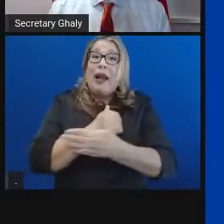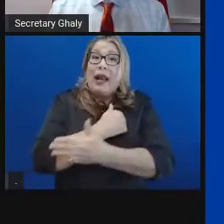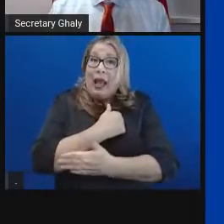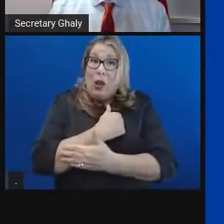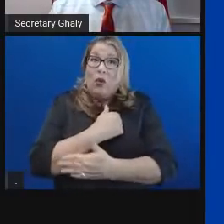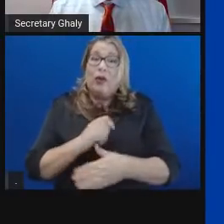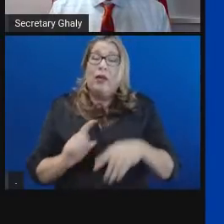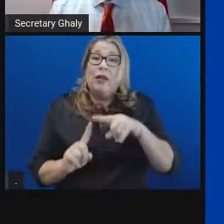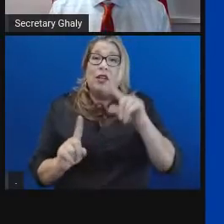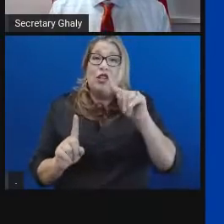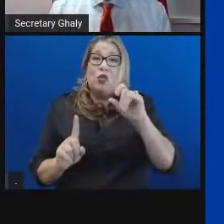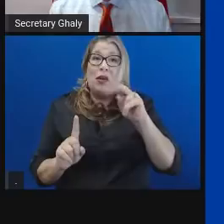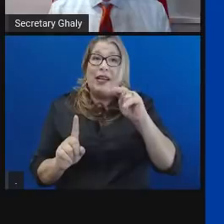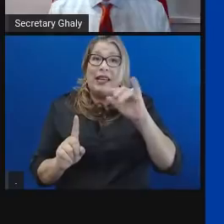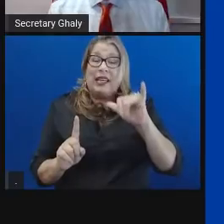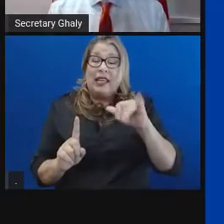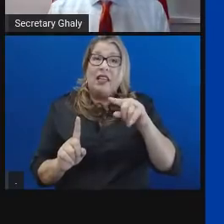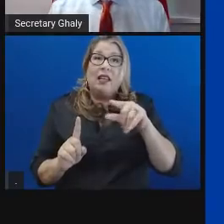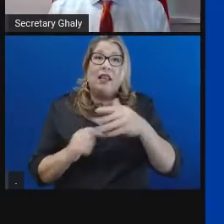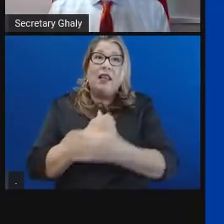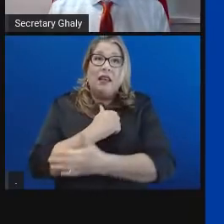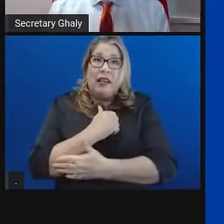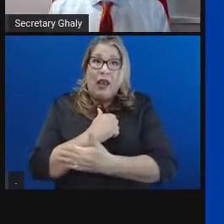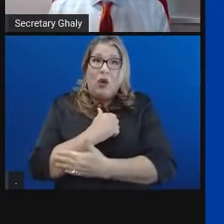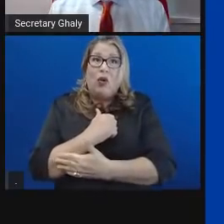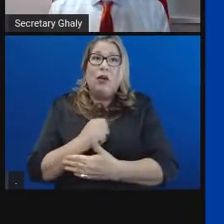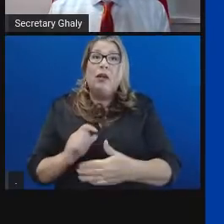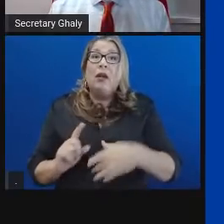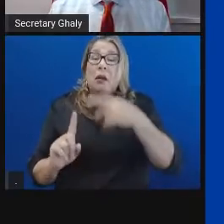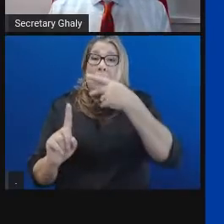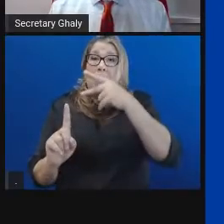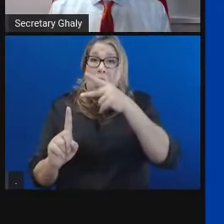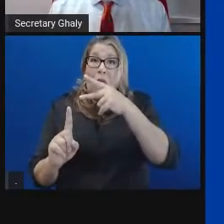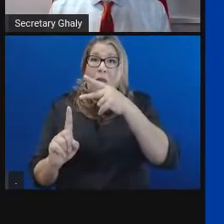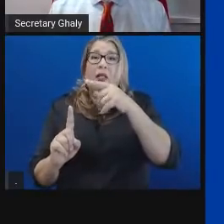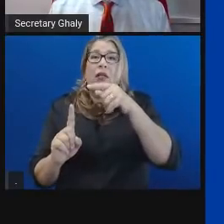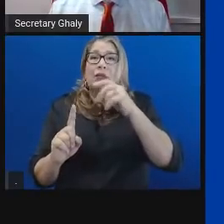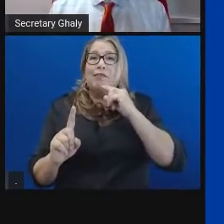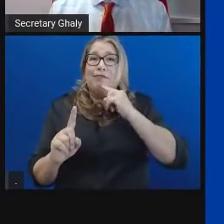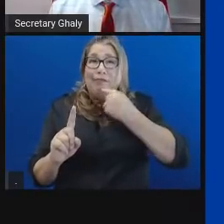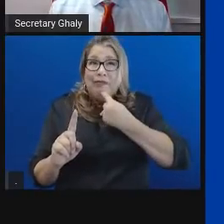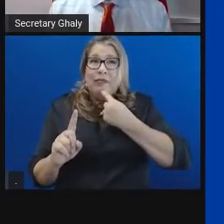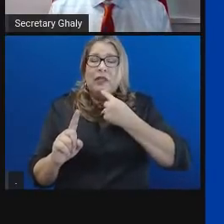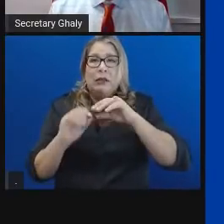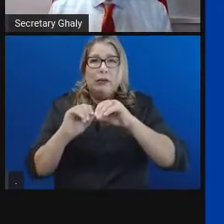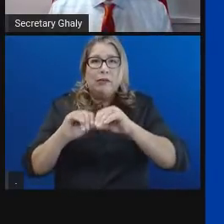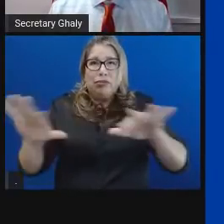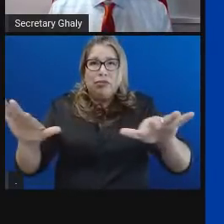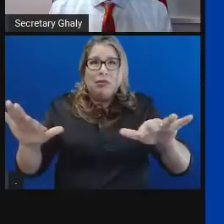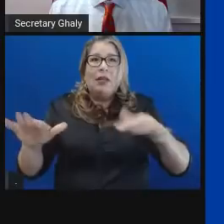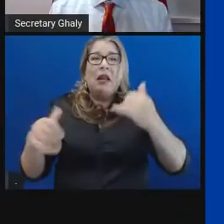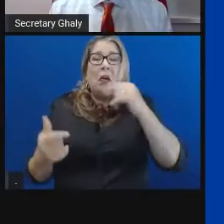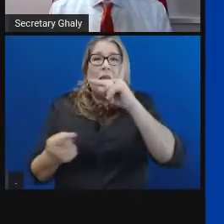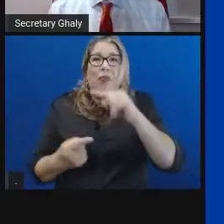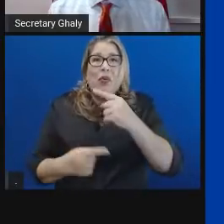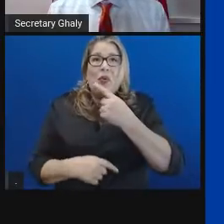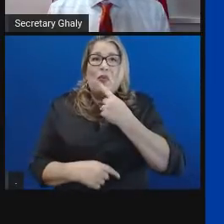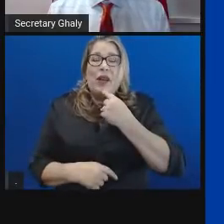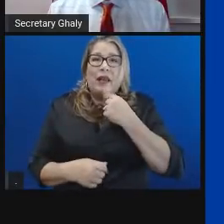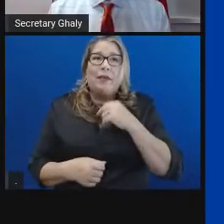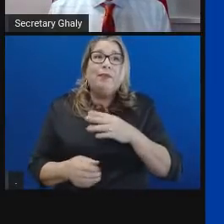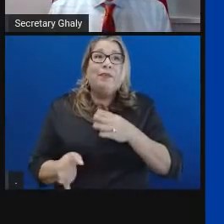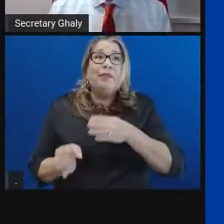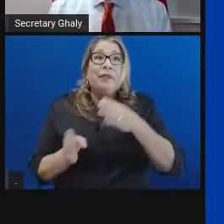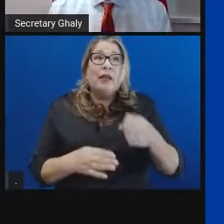from purple to red today, given that they're really in a part of the state that has